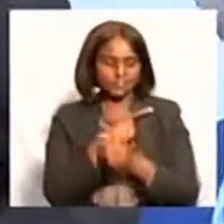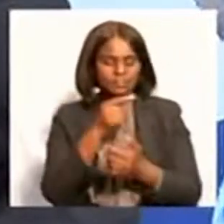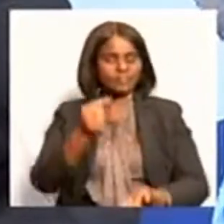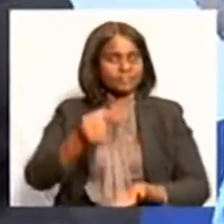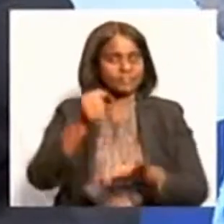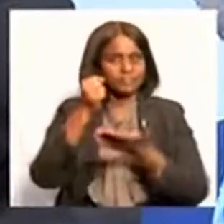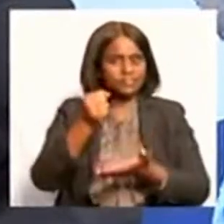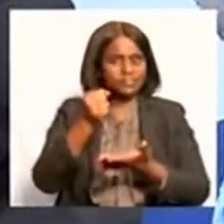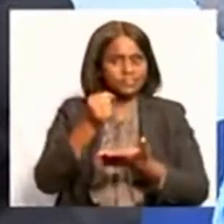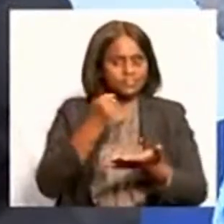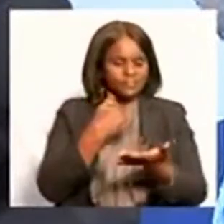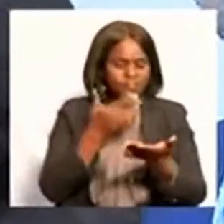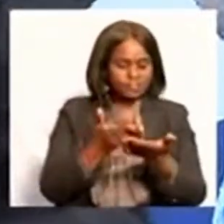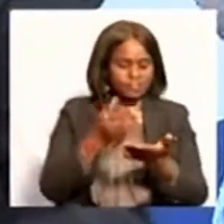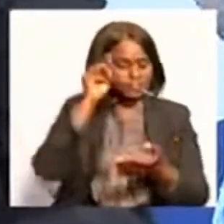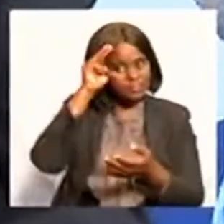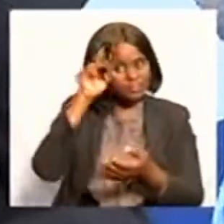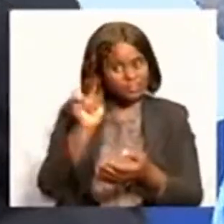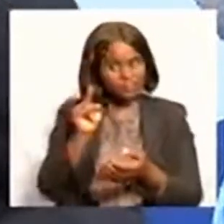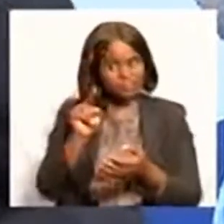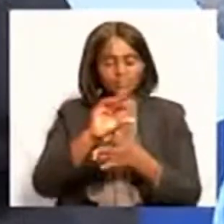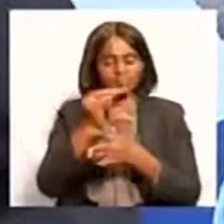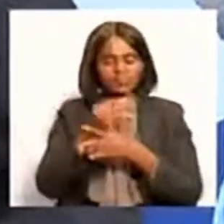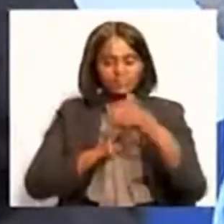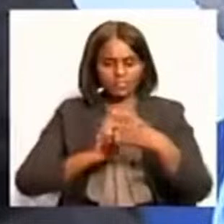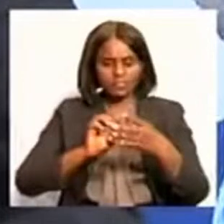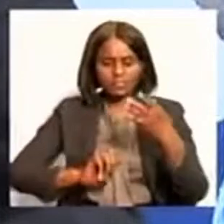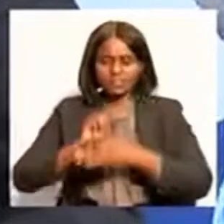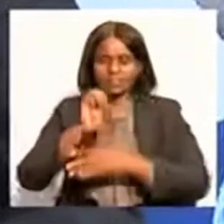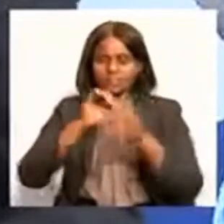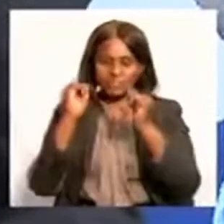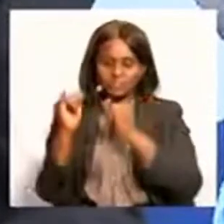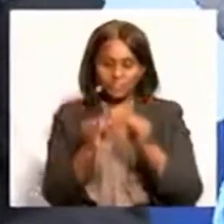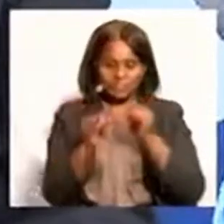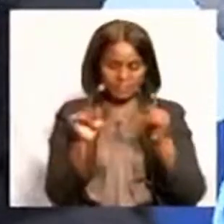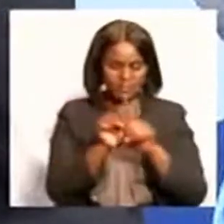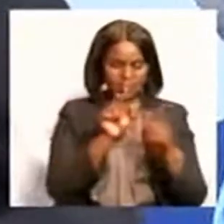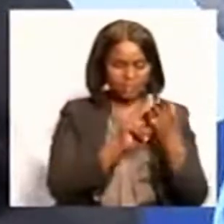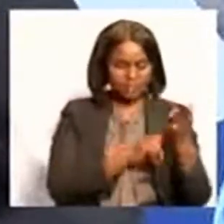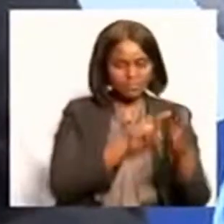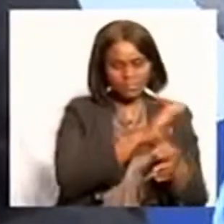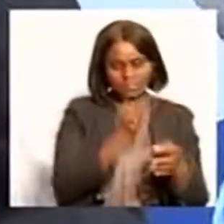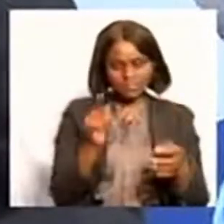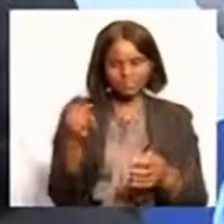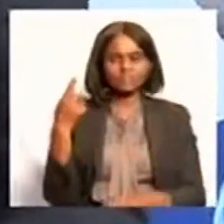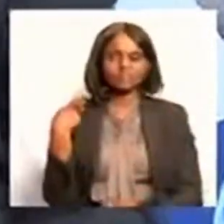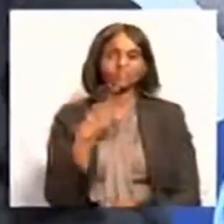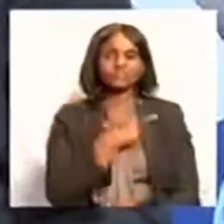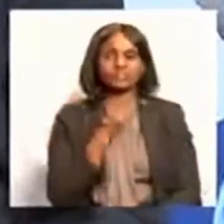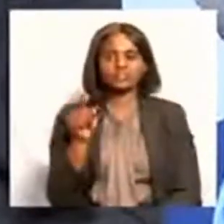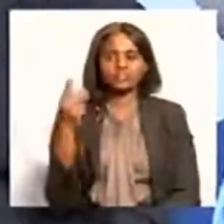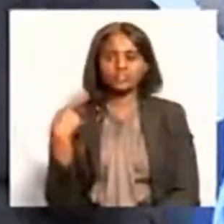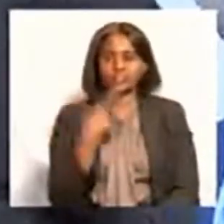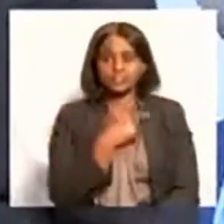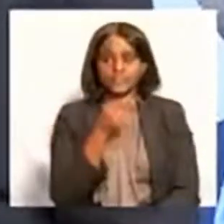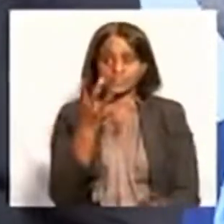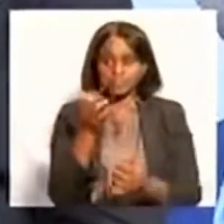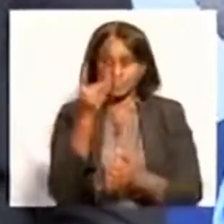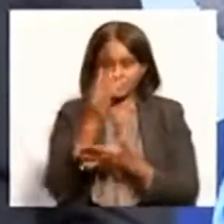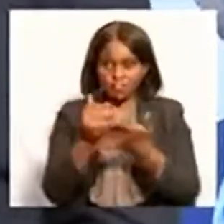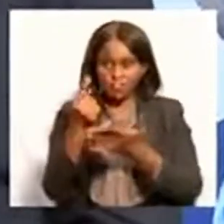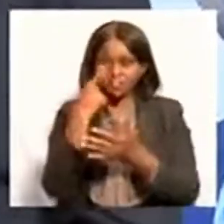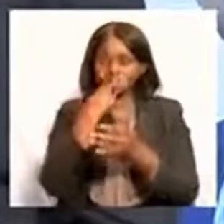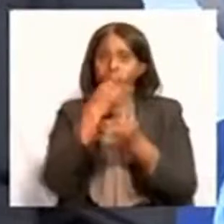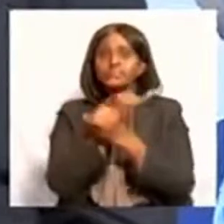budget, the ministry or the executive implements, then they report back to Parliament. But Parliament wants someone who is